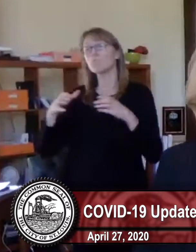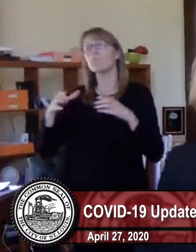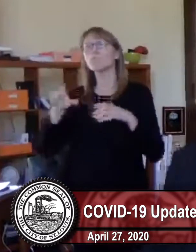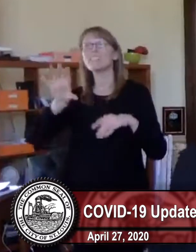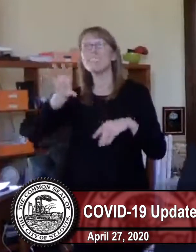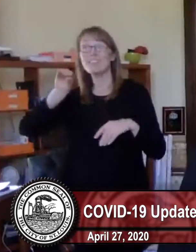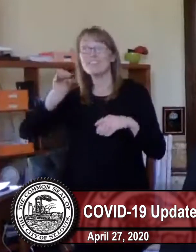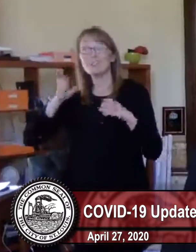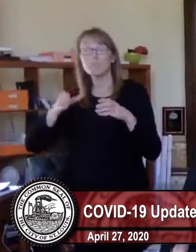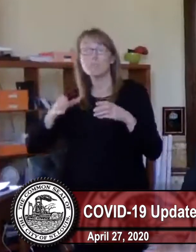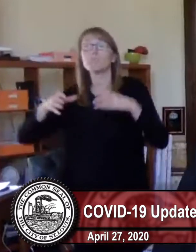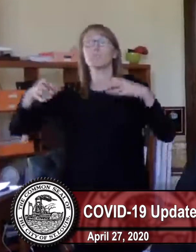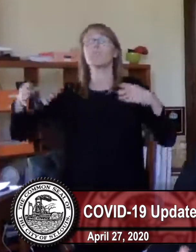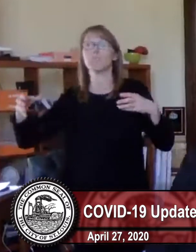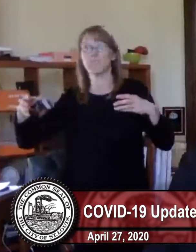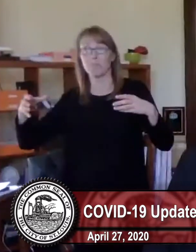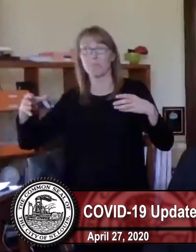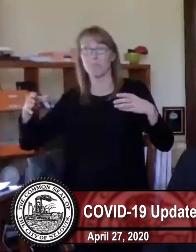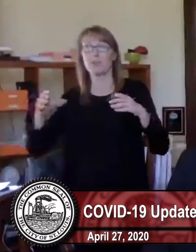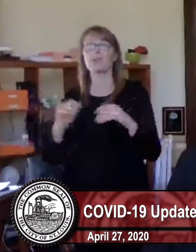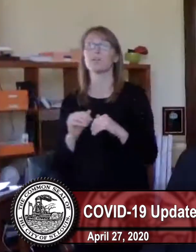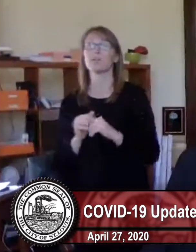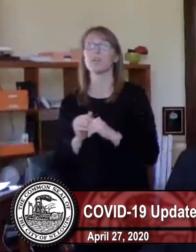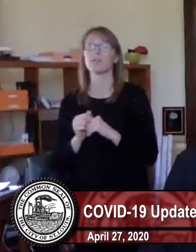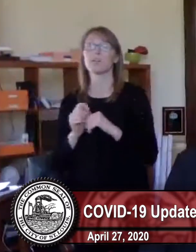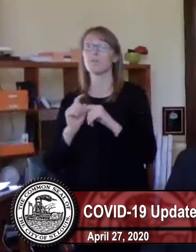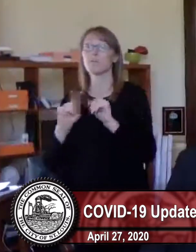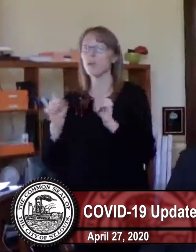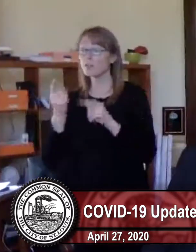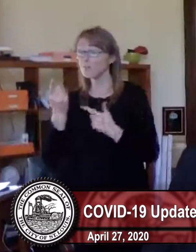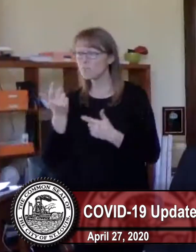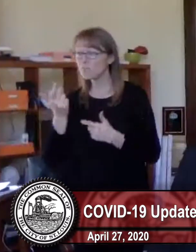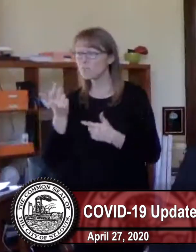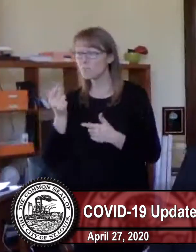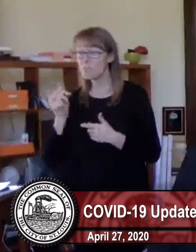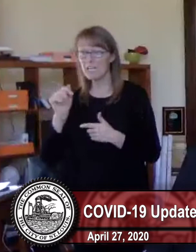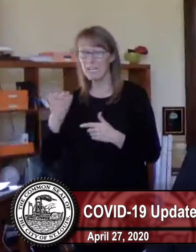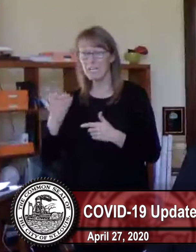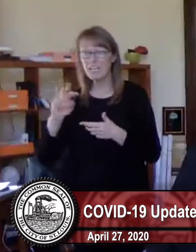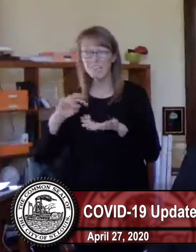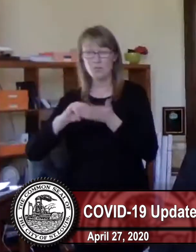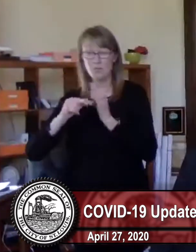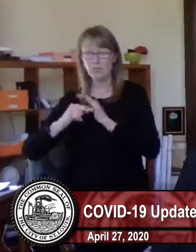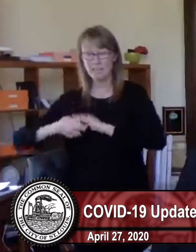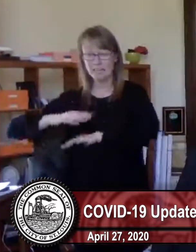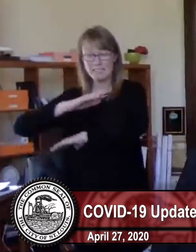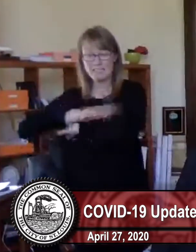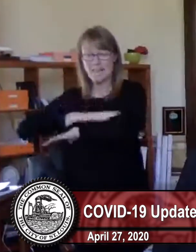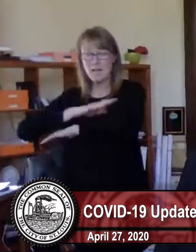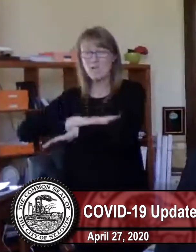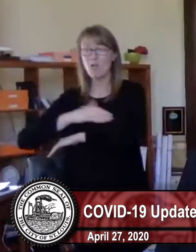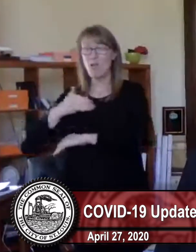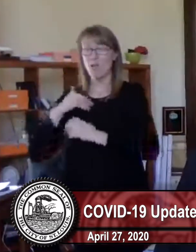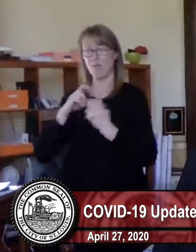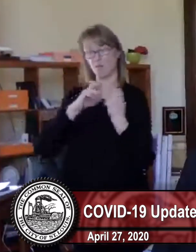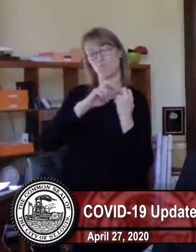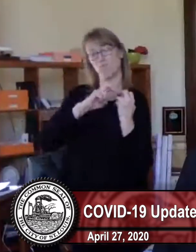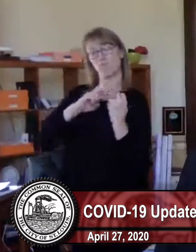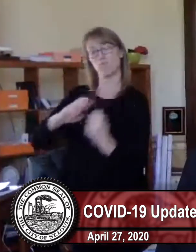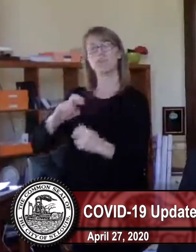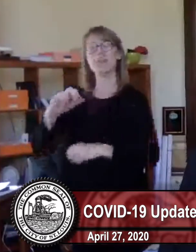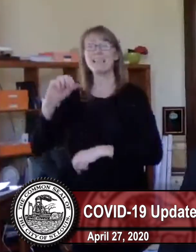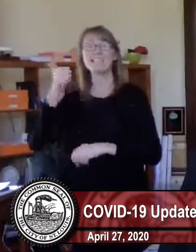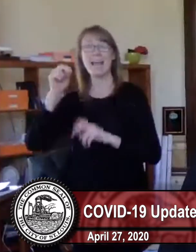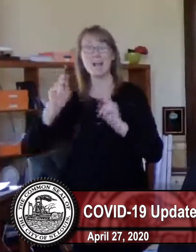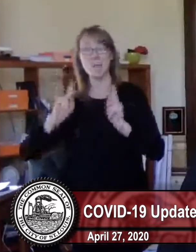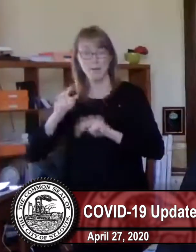about a big wedding with a very dense seating, 10 people at a table, I think that's a ways off.